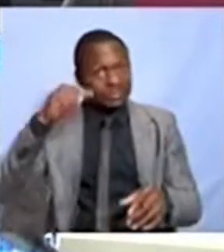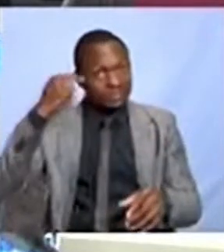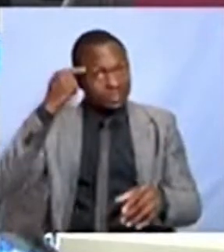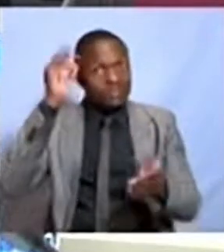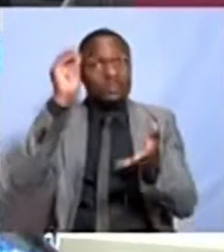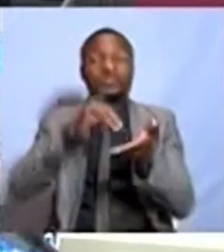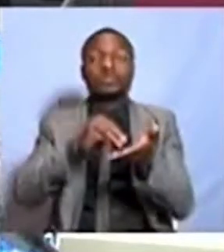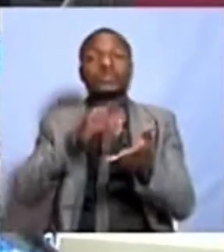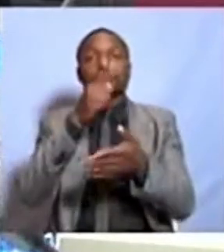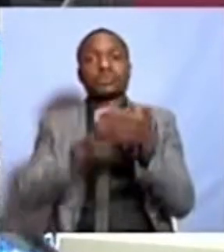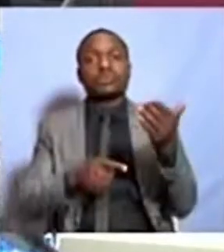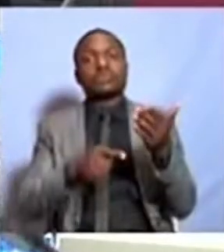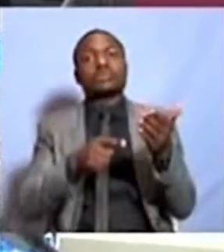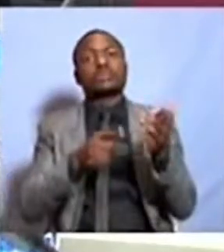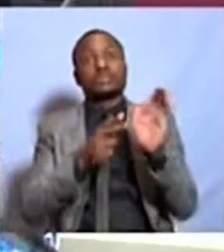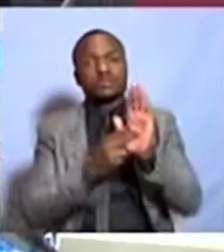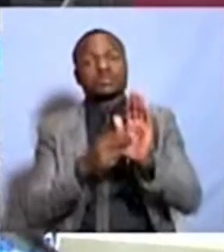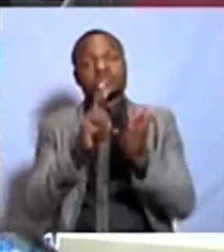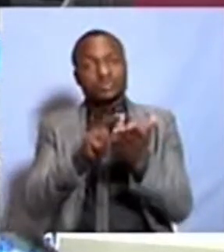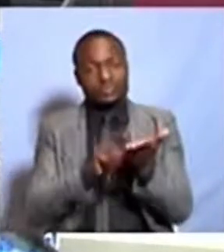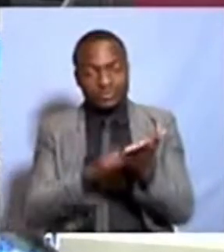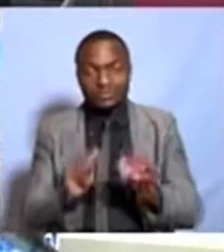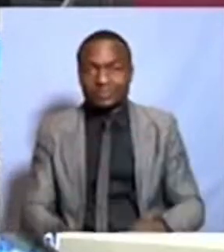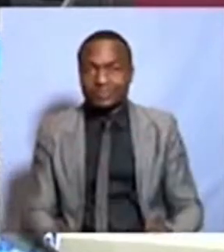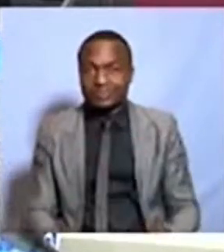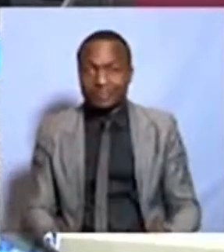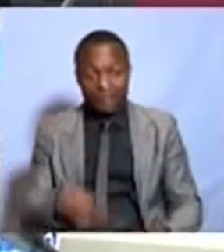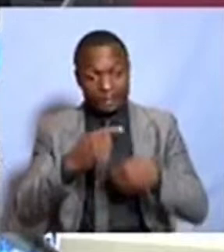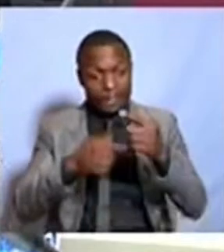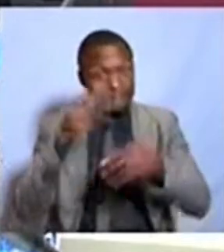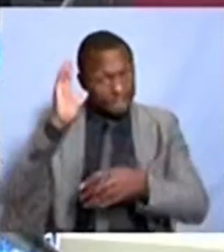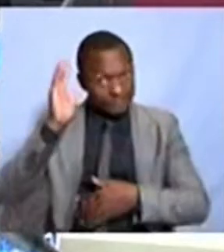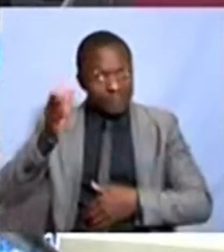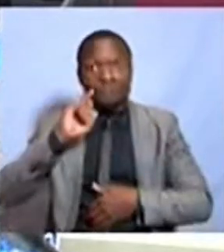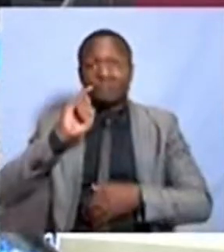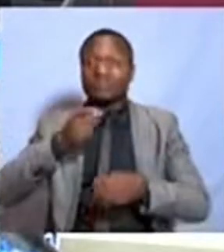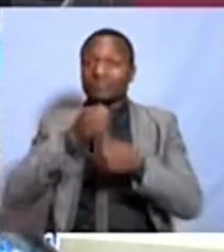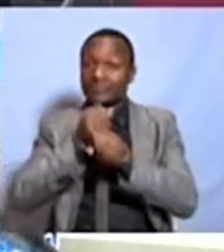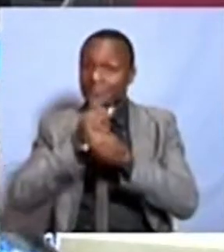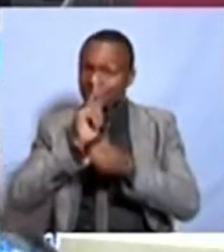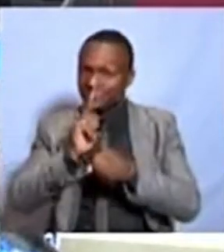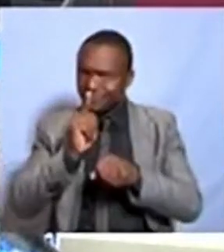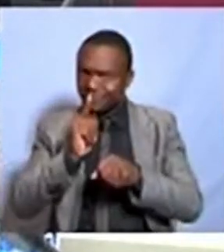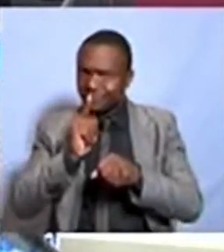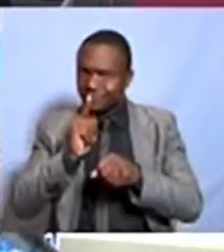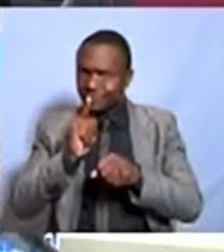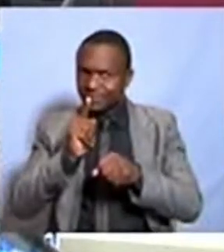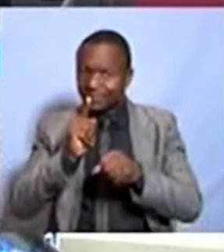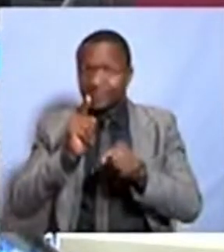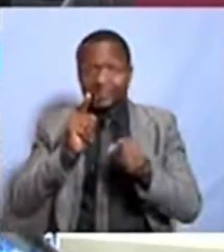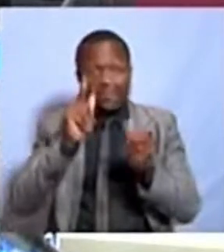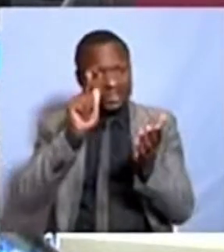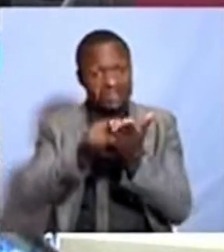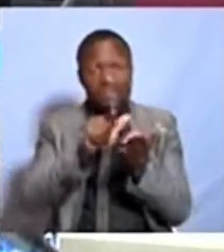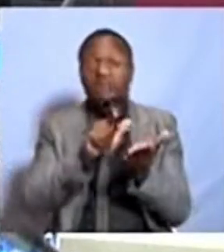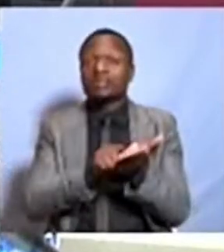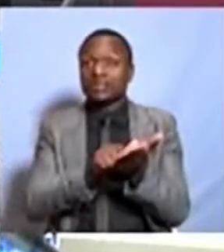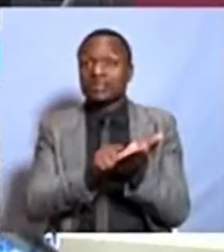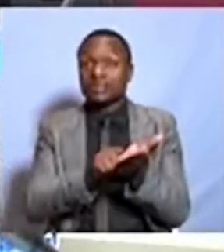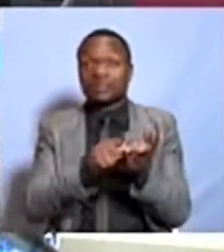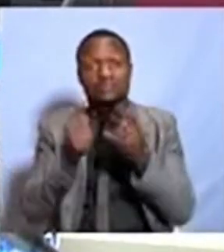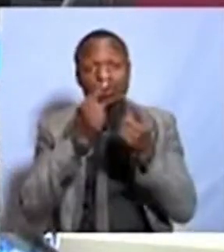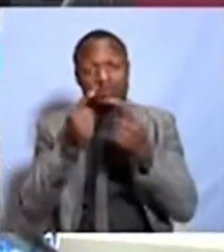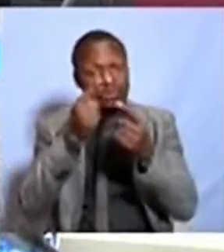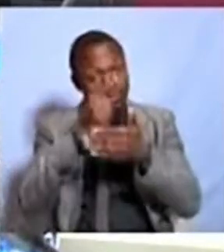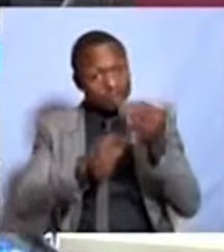and that's what's in our guidelines. And going forward, we also need to make sure that our legislation is speaking to what